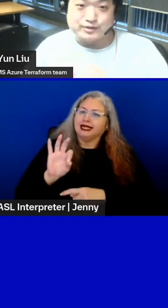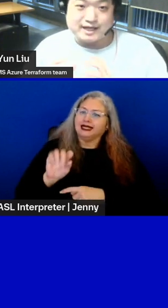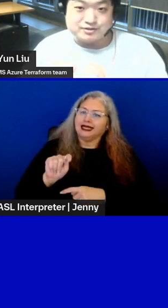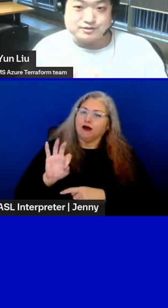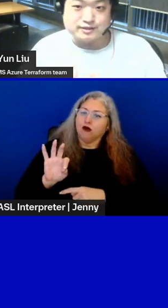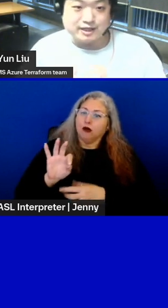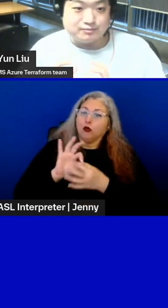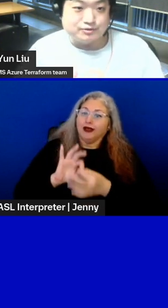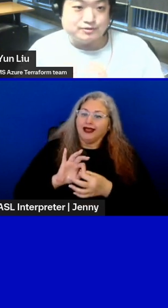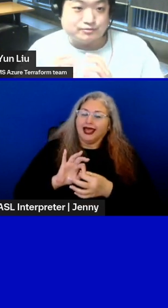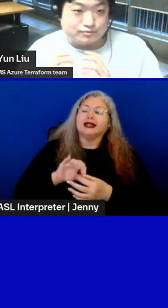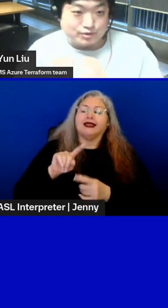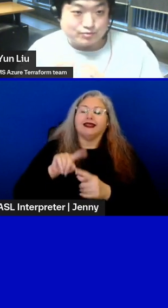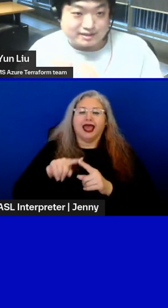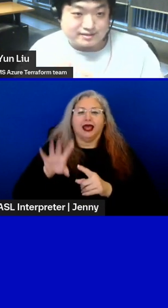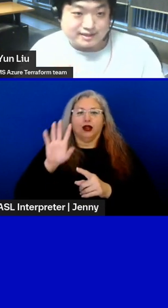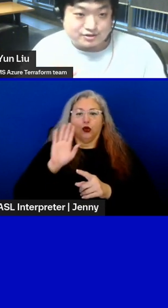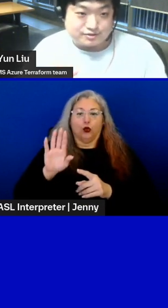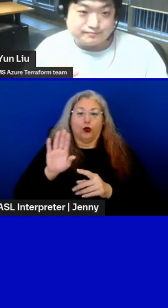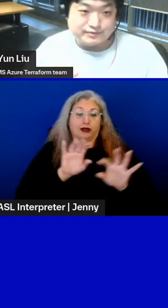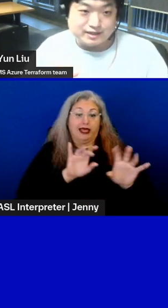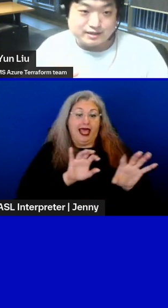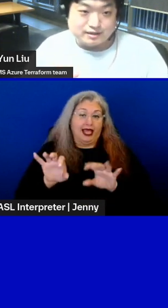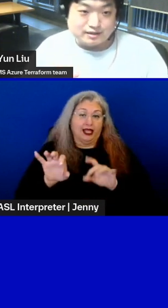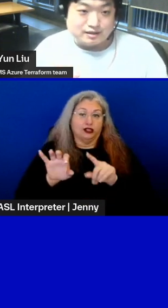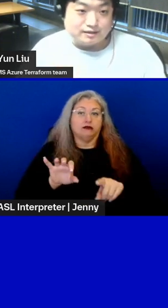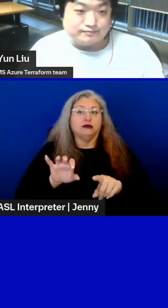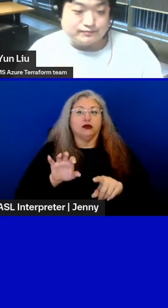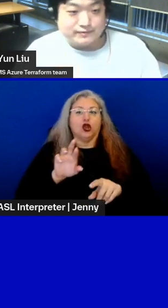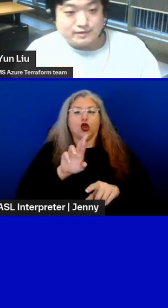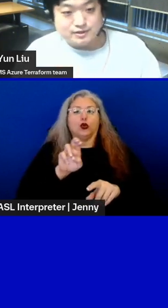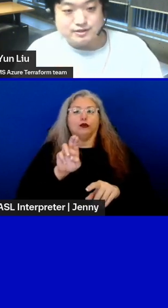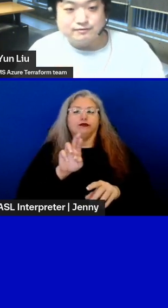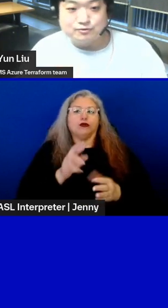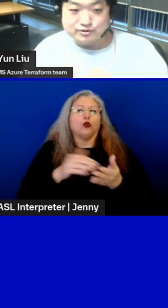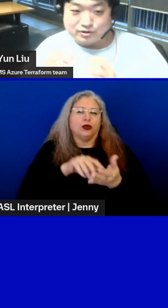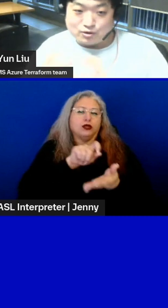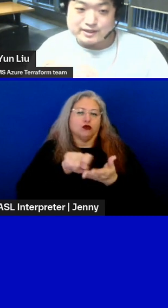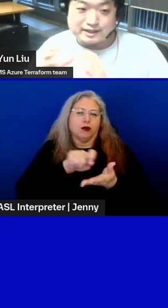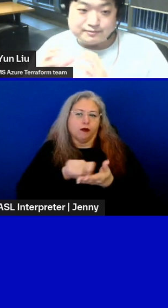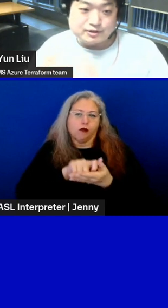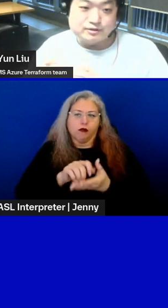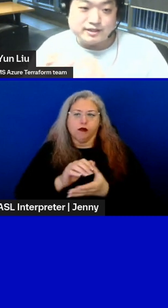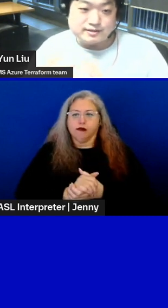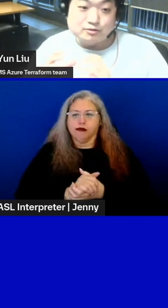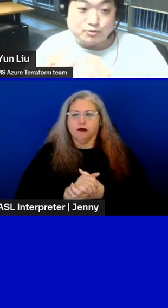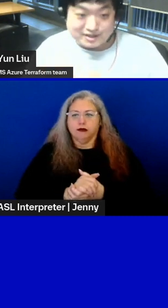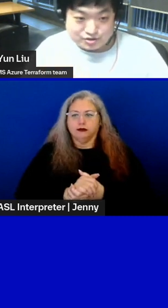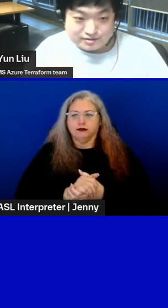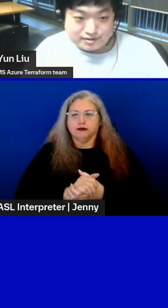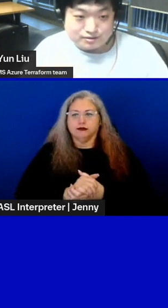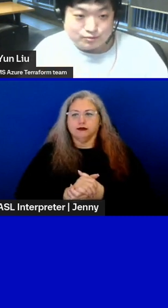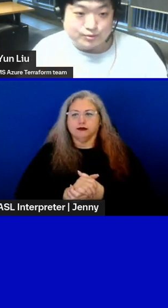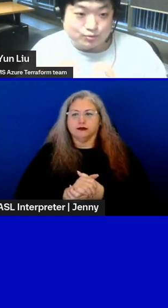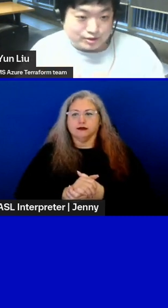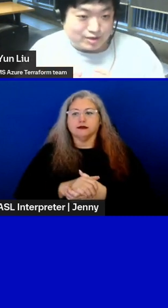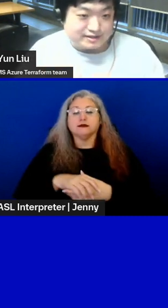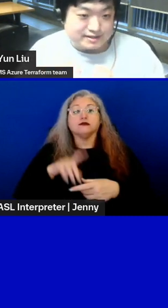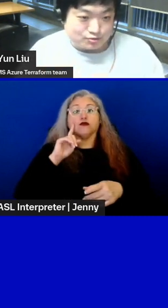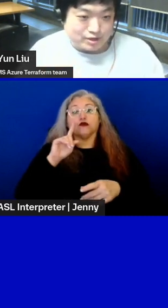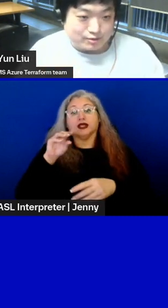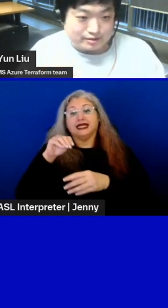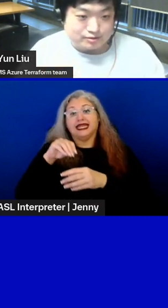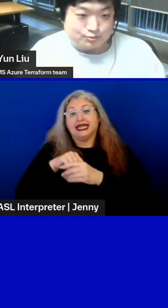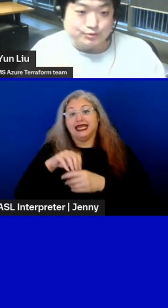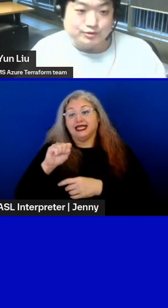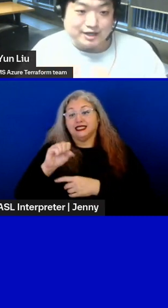it will enter the input rewrite stage. Um, so for all the in-scope questions, we will rewrite